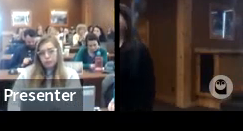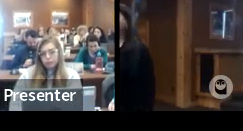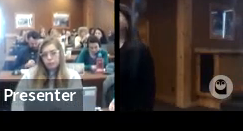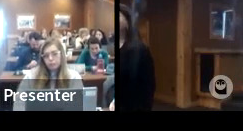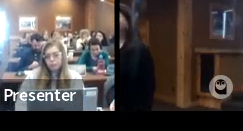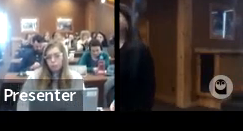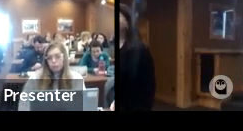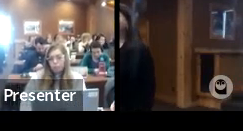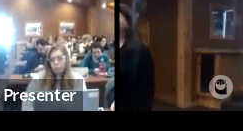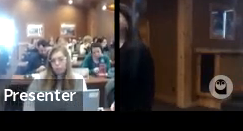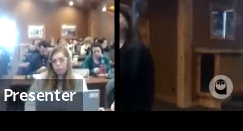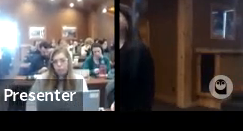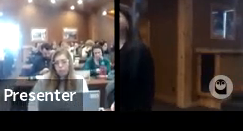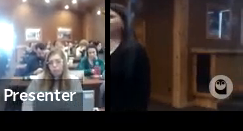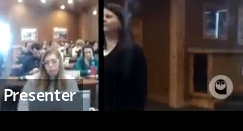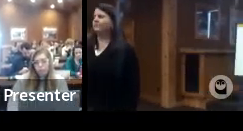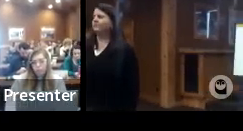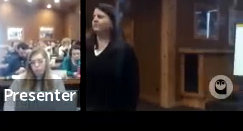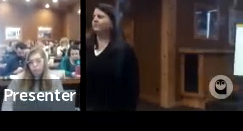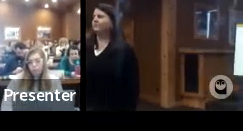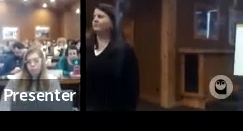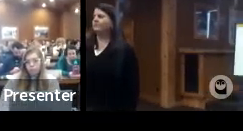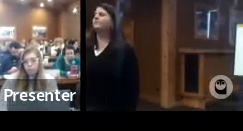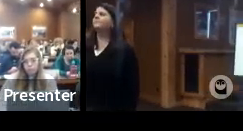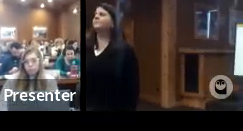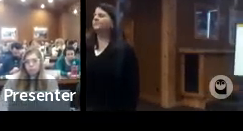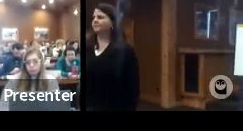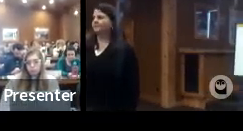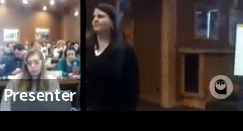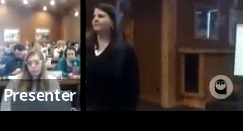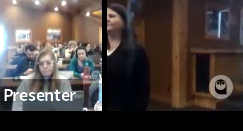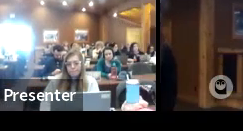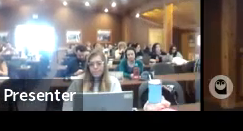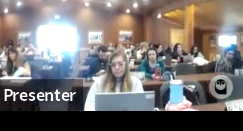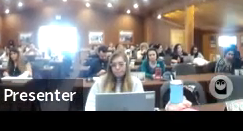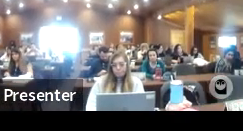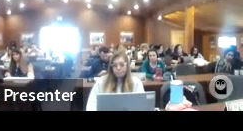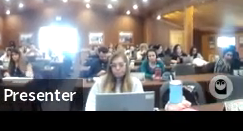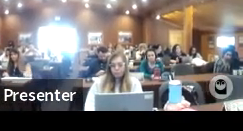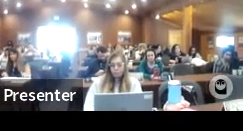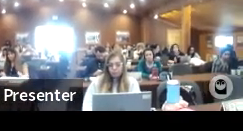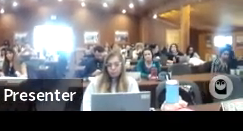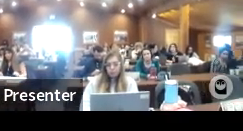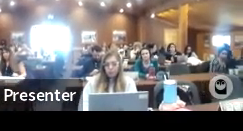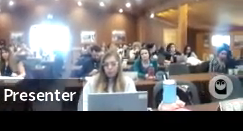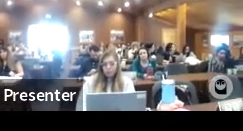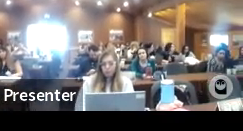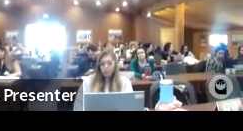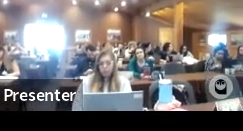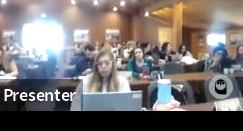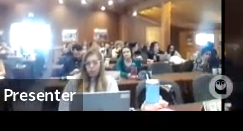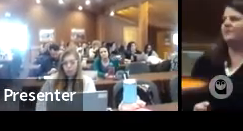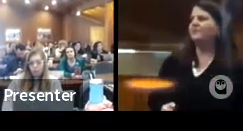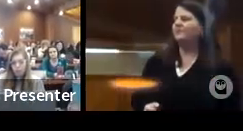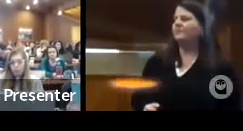expert witness who does a piece of it, and it is going to help you with the story, but that is, it's just an uncomfortable feeling, I